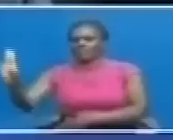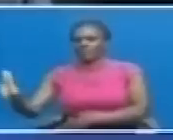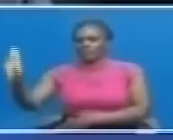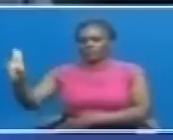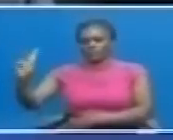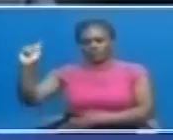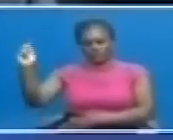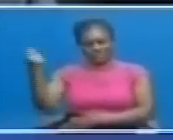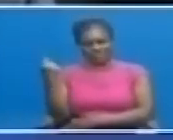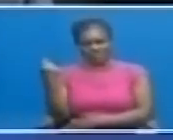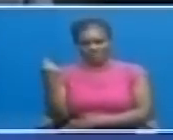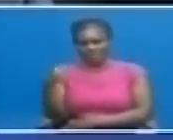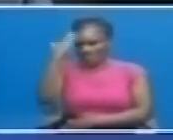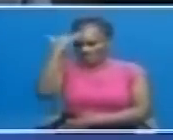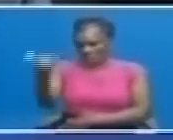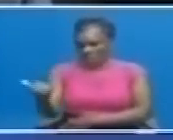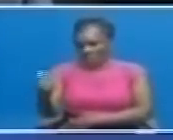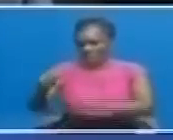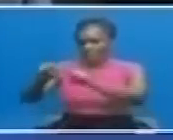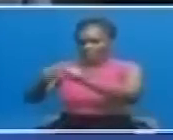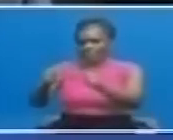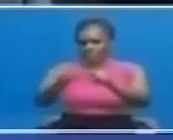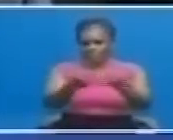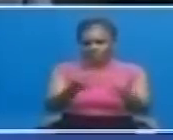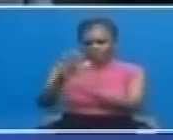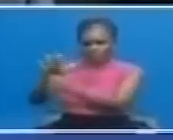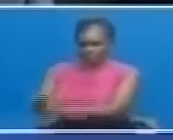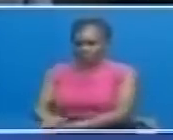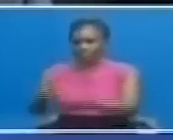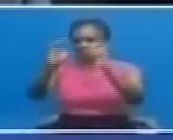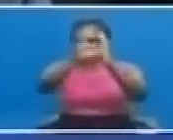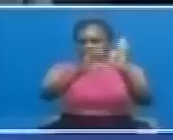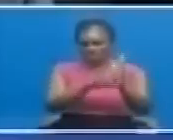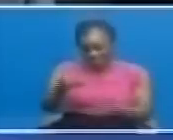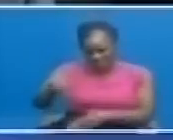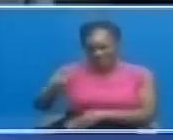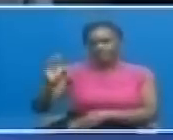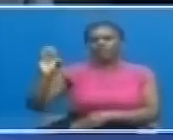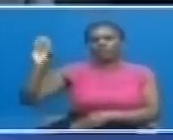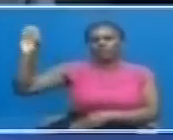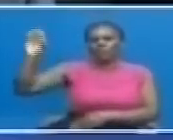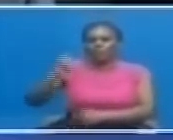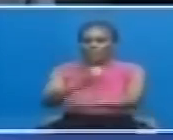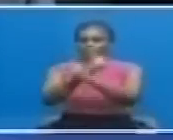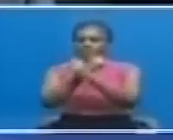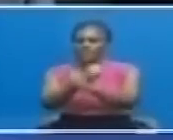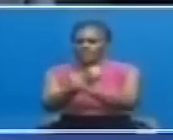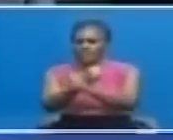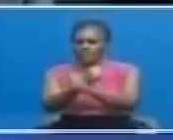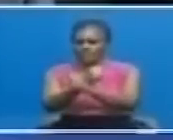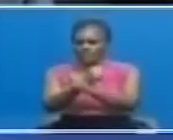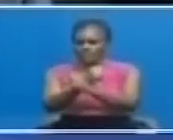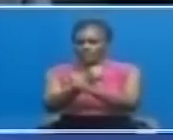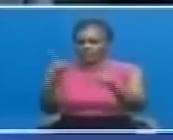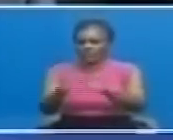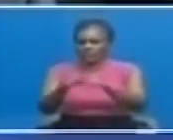Republic of Kenya for violating the Constitution of the Republic that he swore to protect, to defend, and